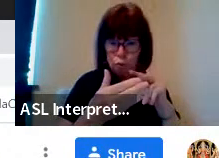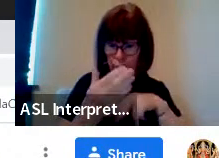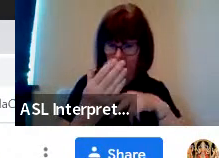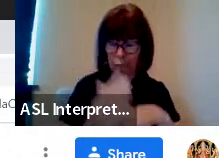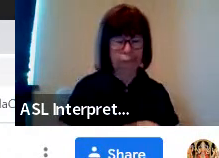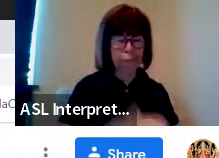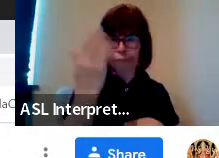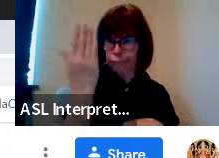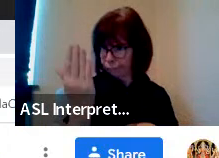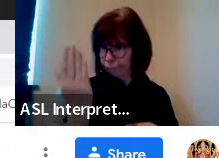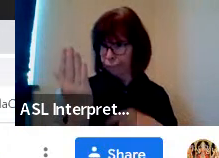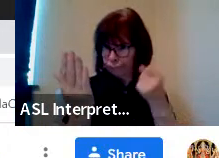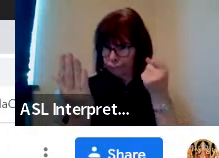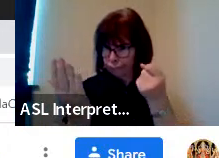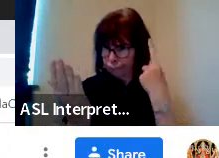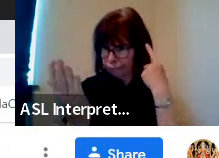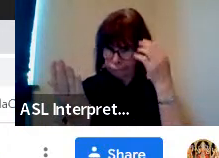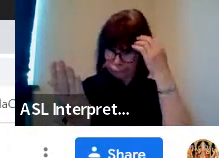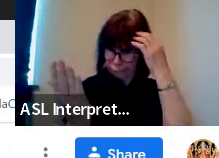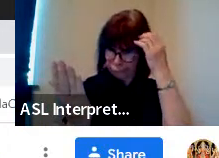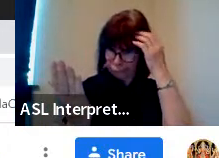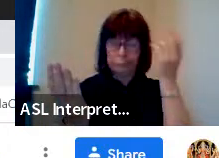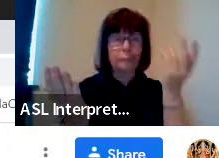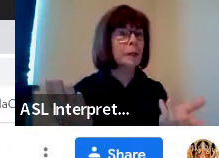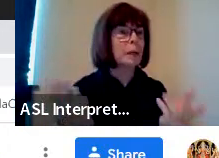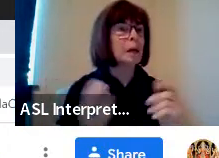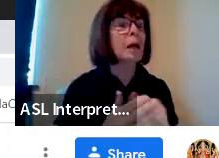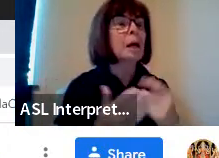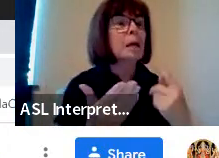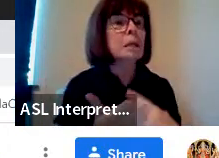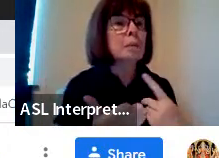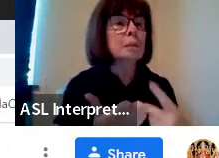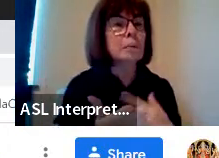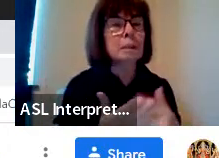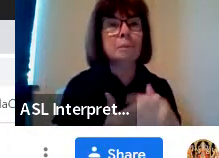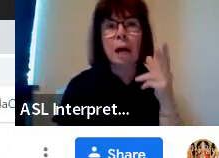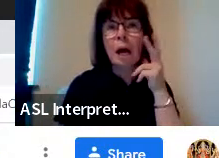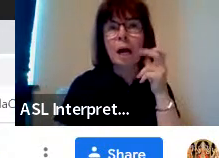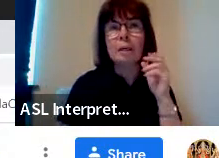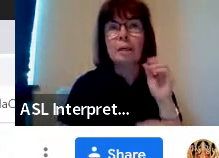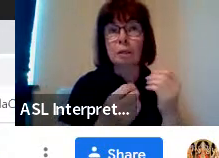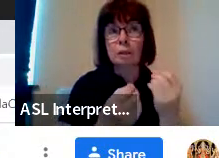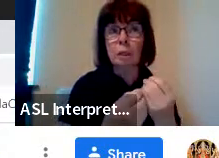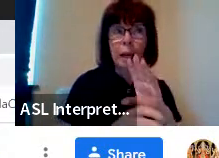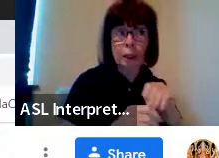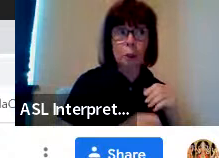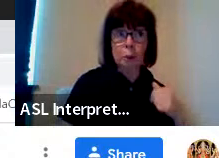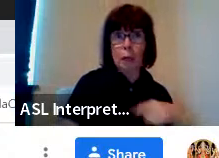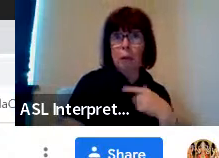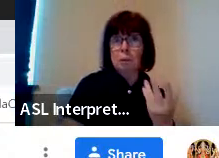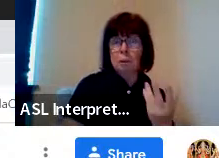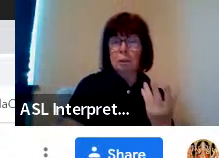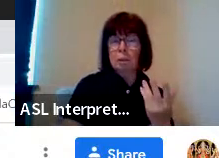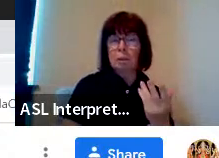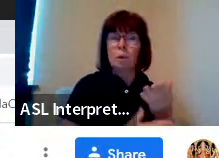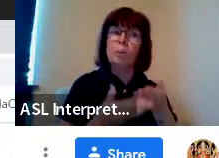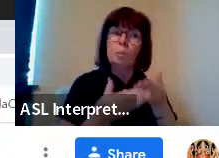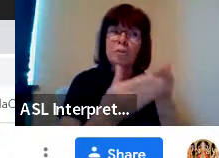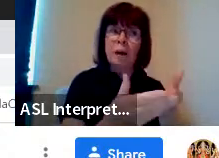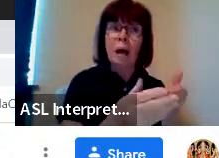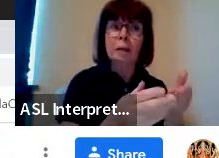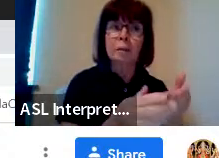or so. And sometimes I've heard a lot of organizations, including us, right, we provide rapid tests,